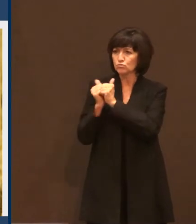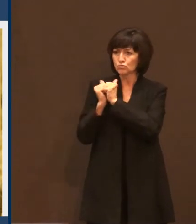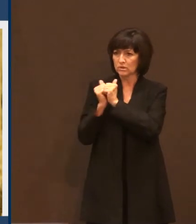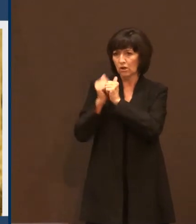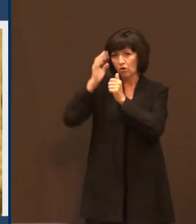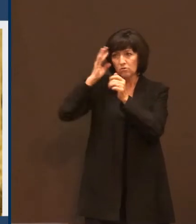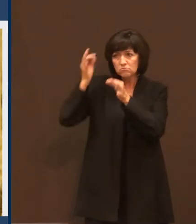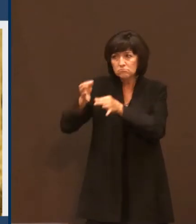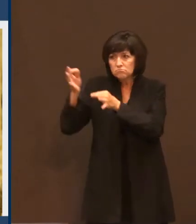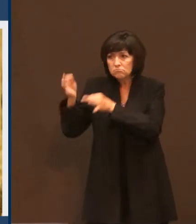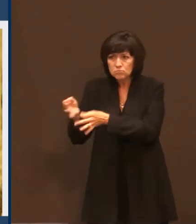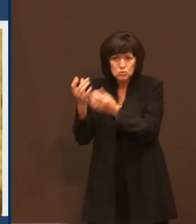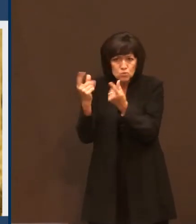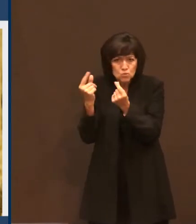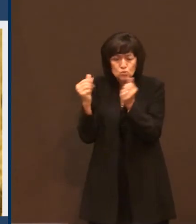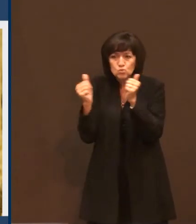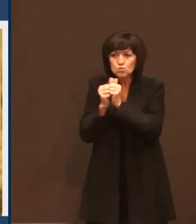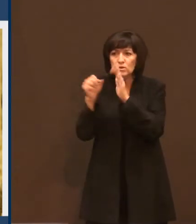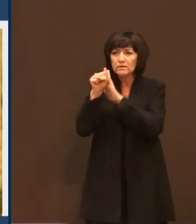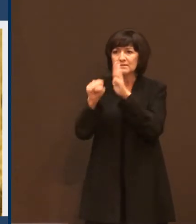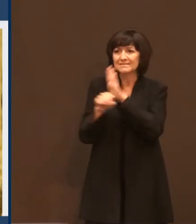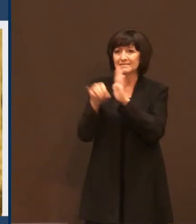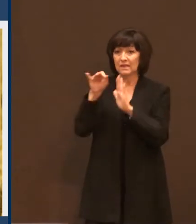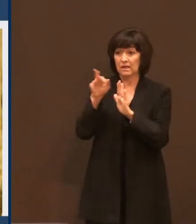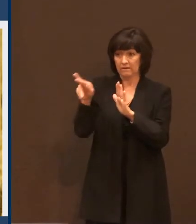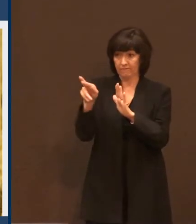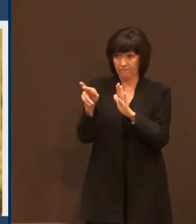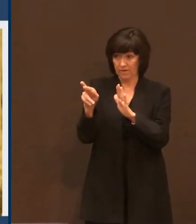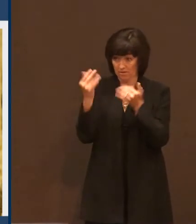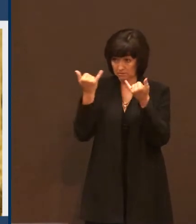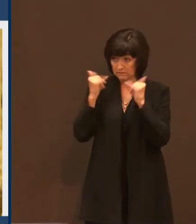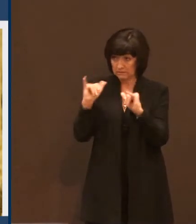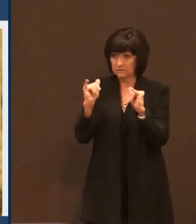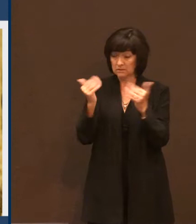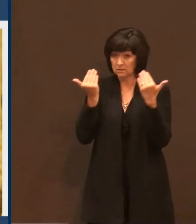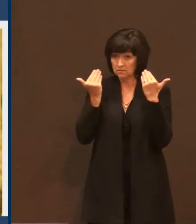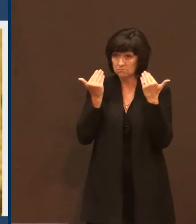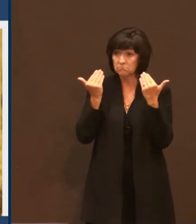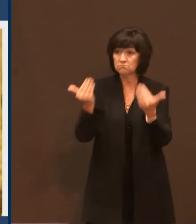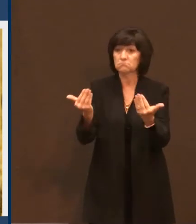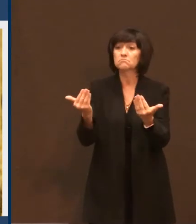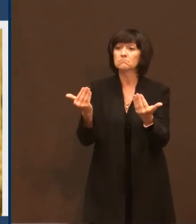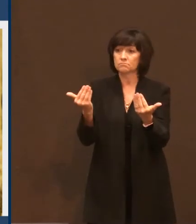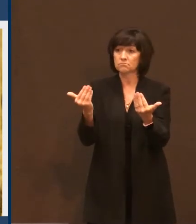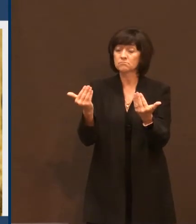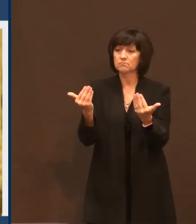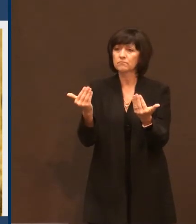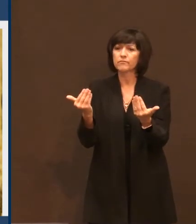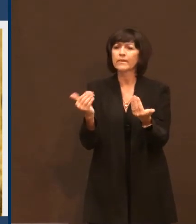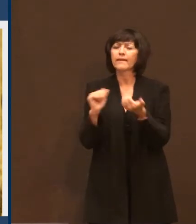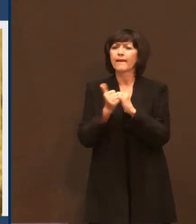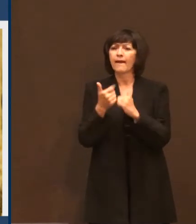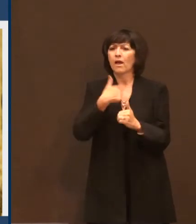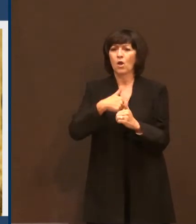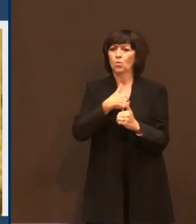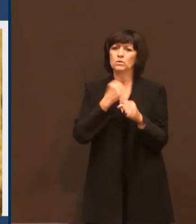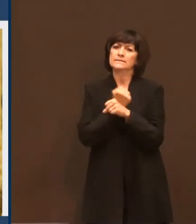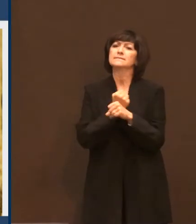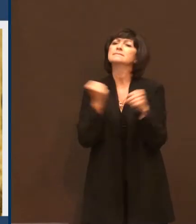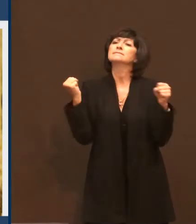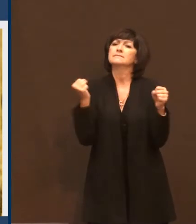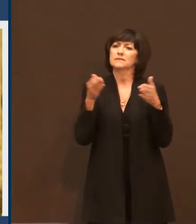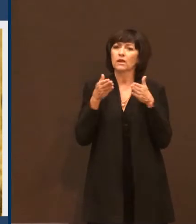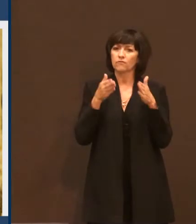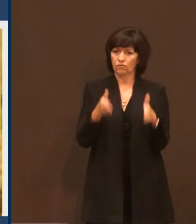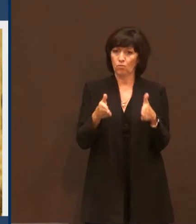Department of Agriculture and others to get a safe plan in place. And we are really impressed with what they have